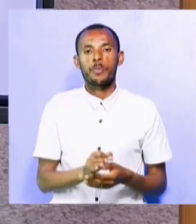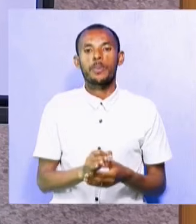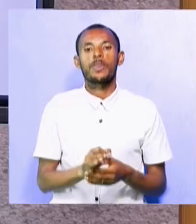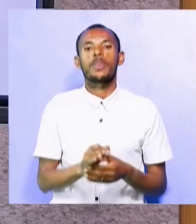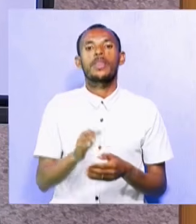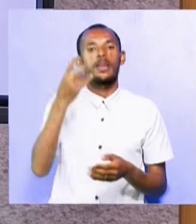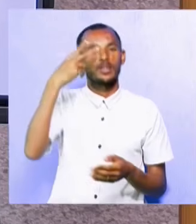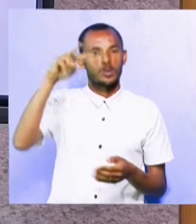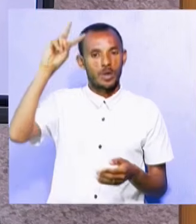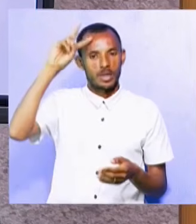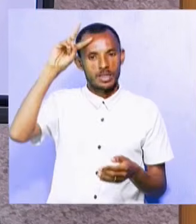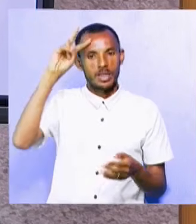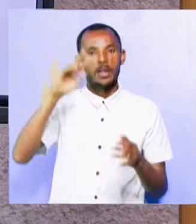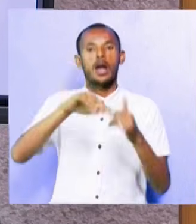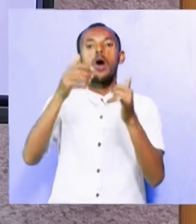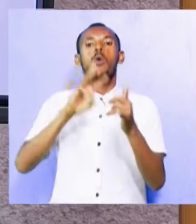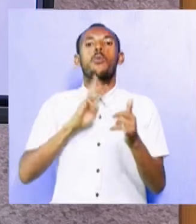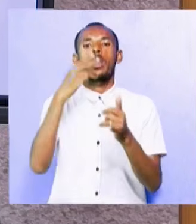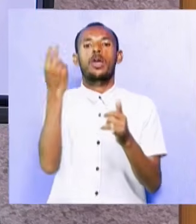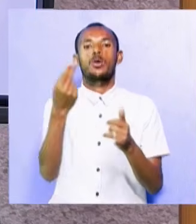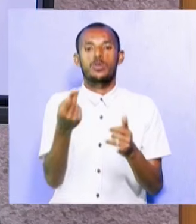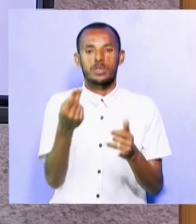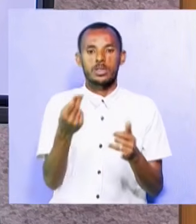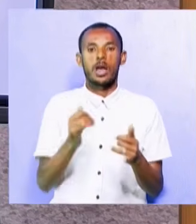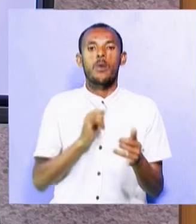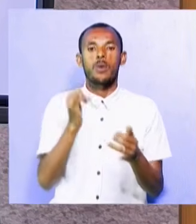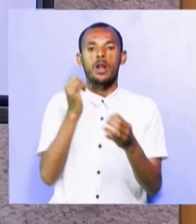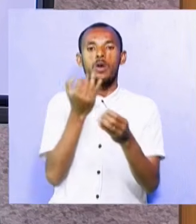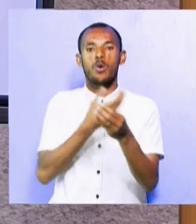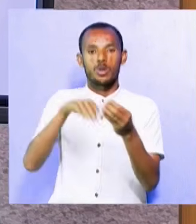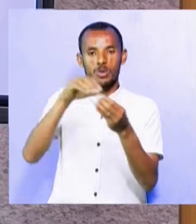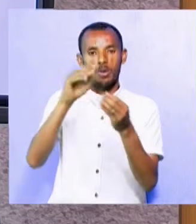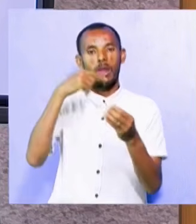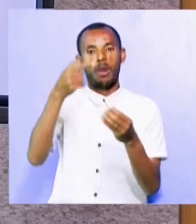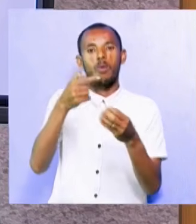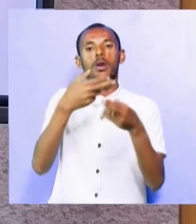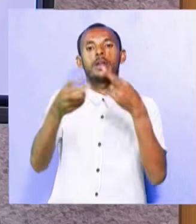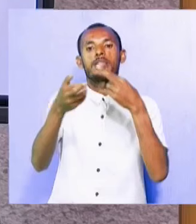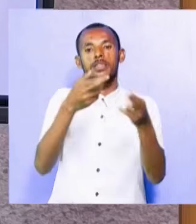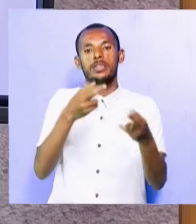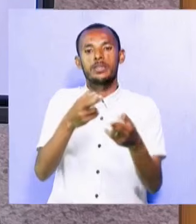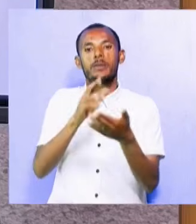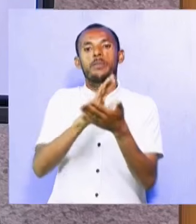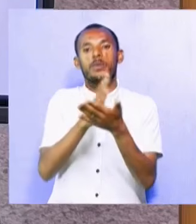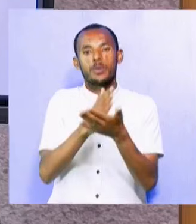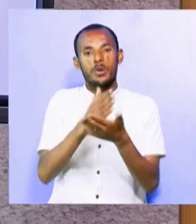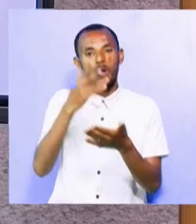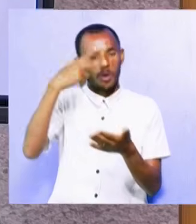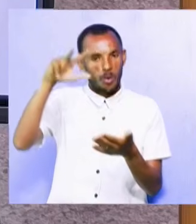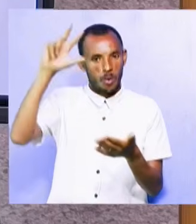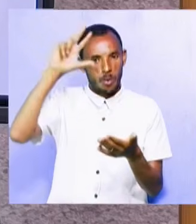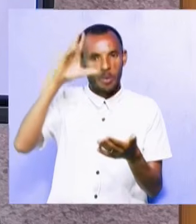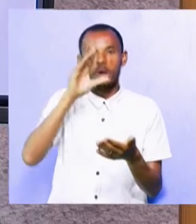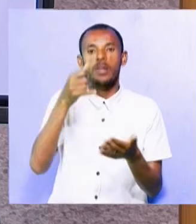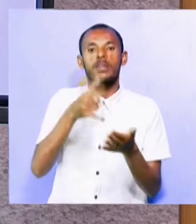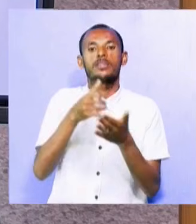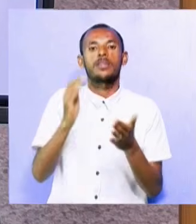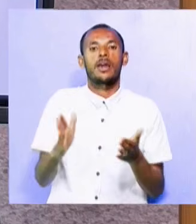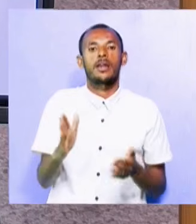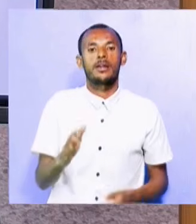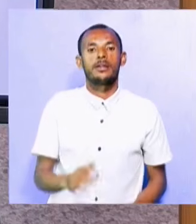squares and how we can apply it. And I will also tell you the relationship between a cube and its side, right?